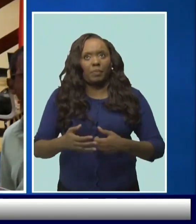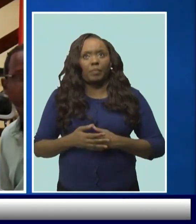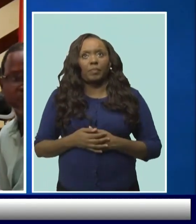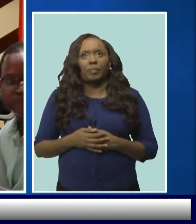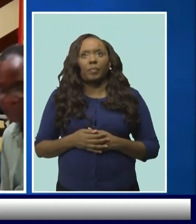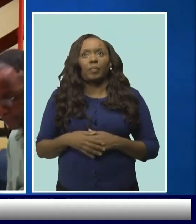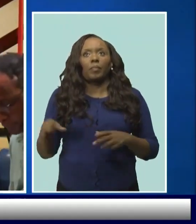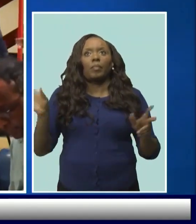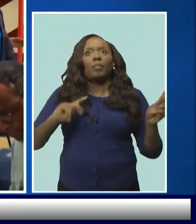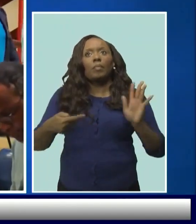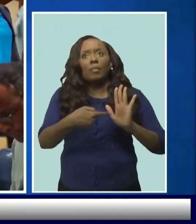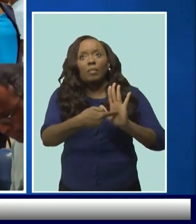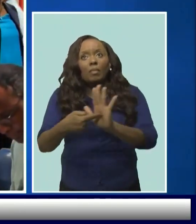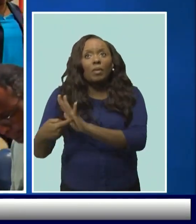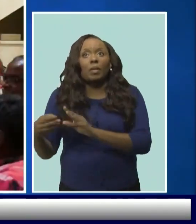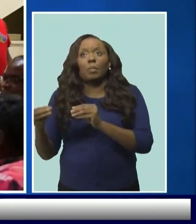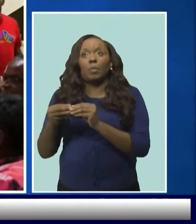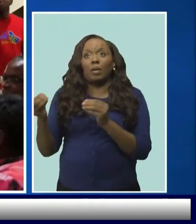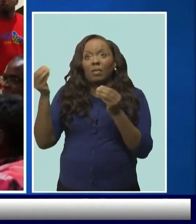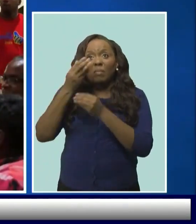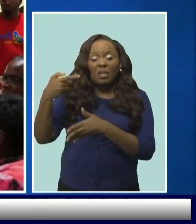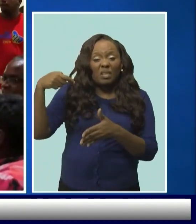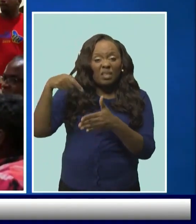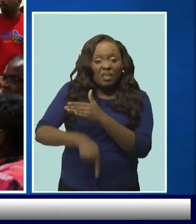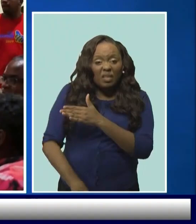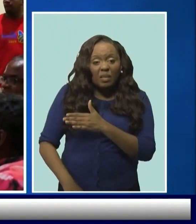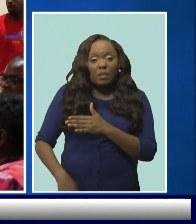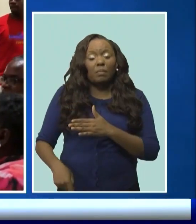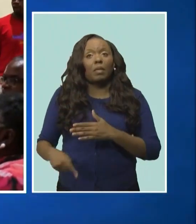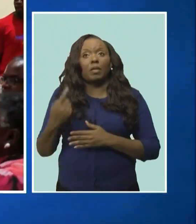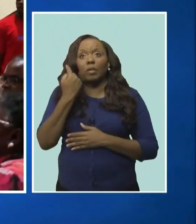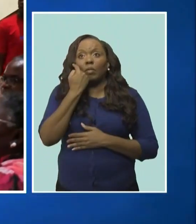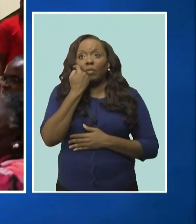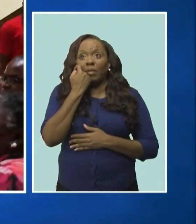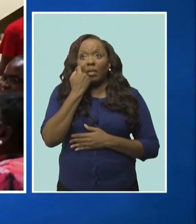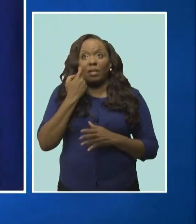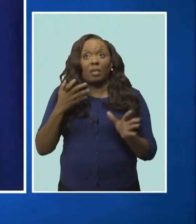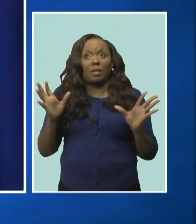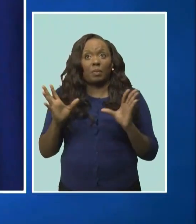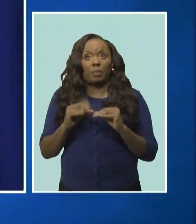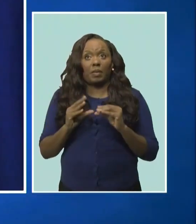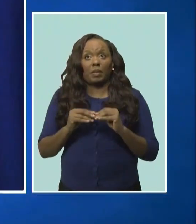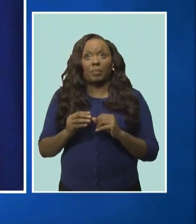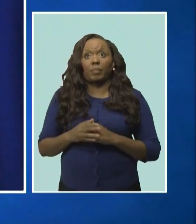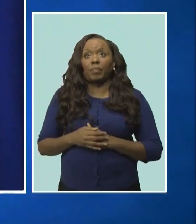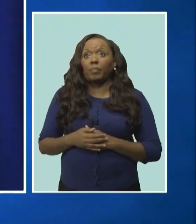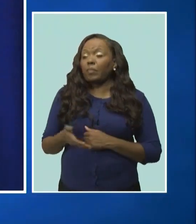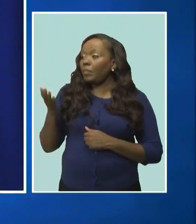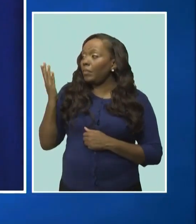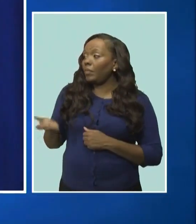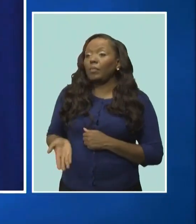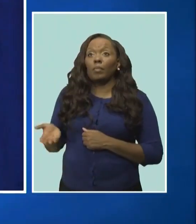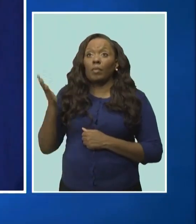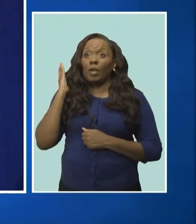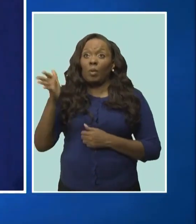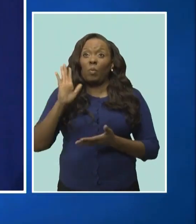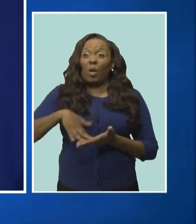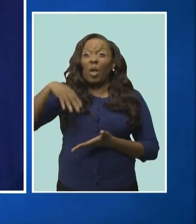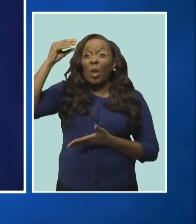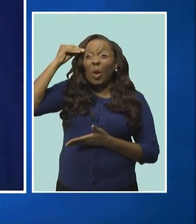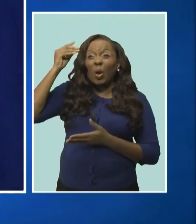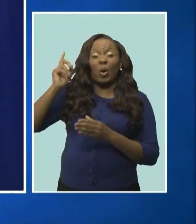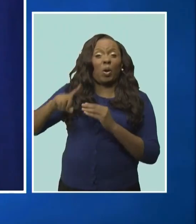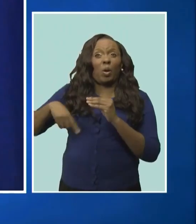been revealing more details about the reform plan at their latest public session. We are going to learn that